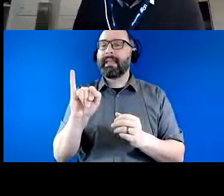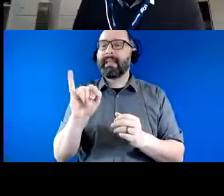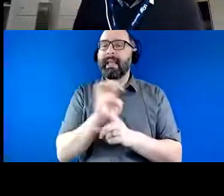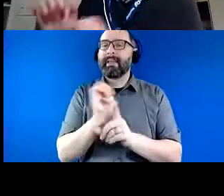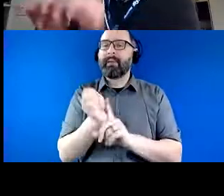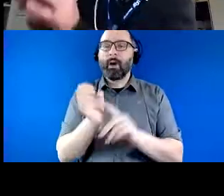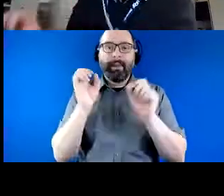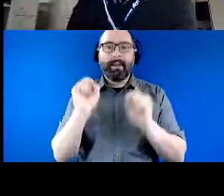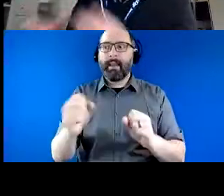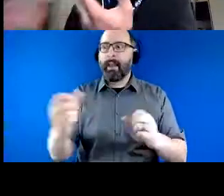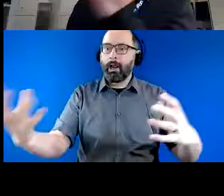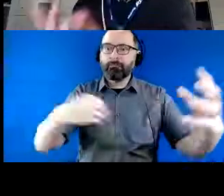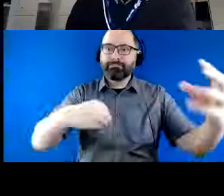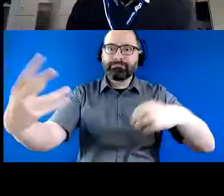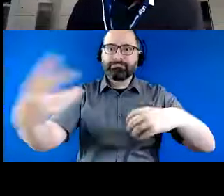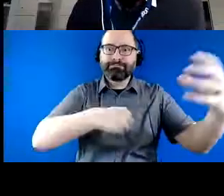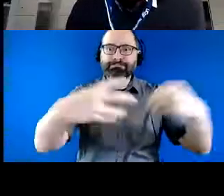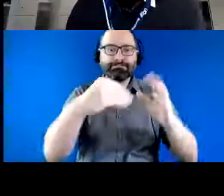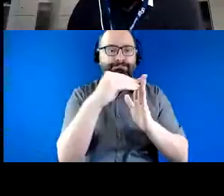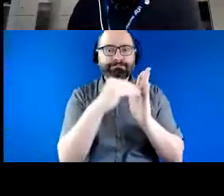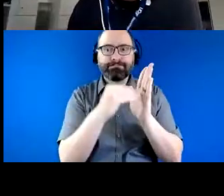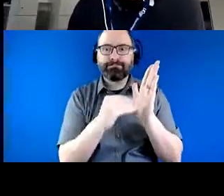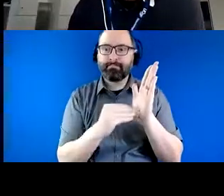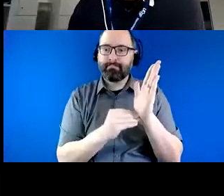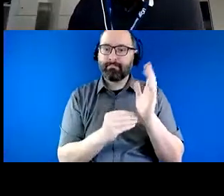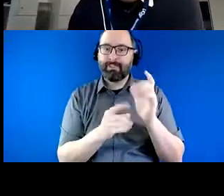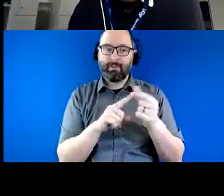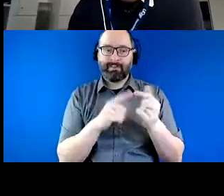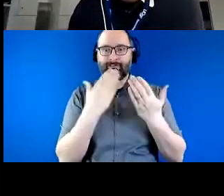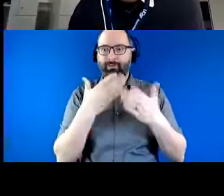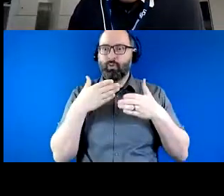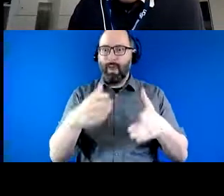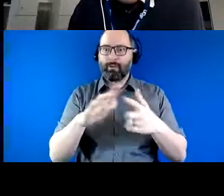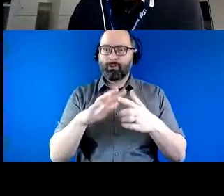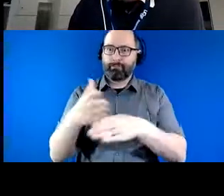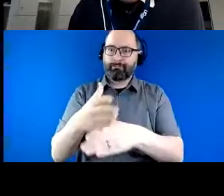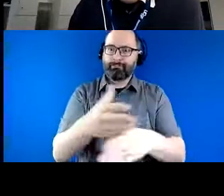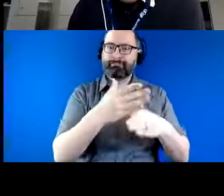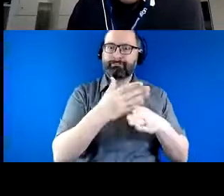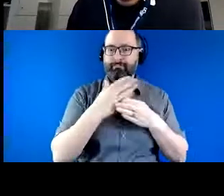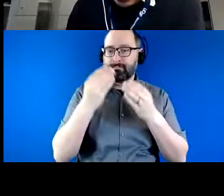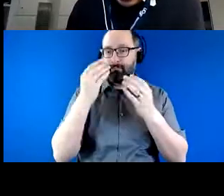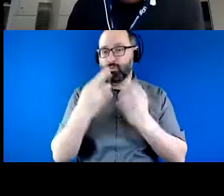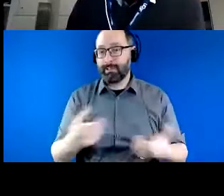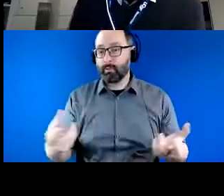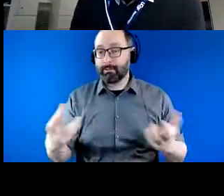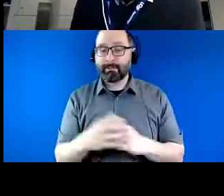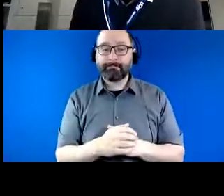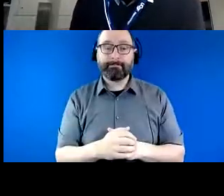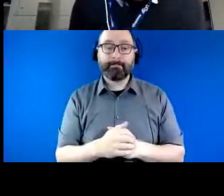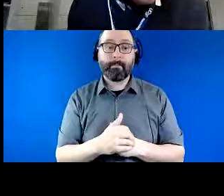that something is useful, they put it there, and someone else knows. So it's a good way of keeping resources available.